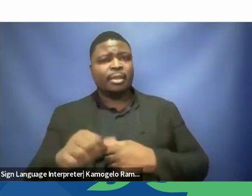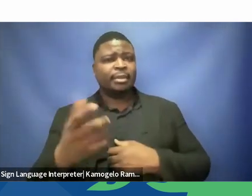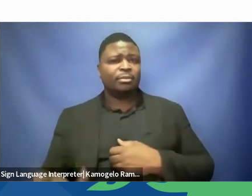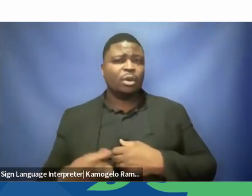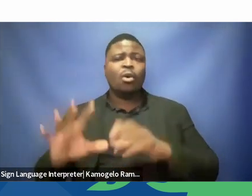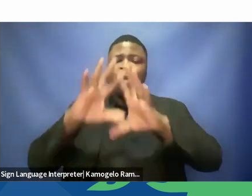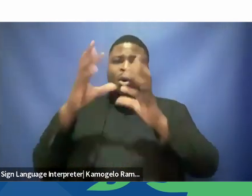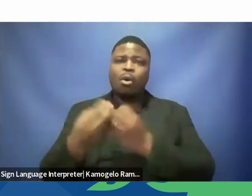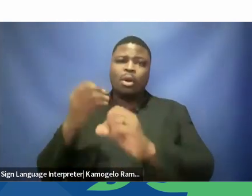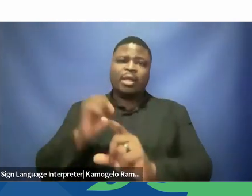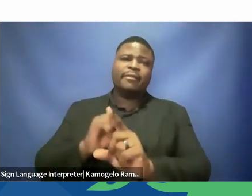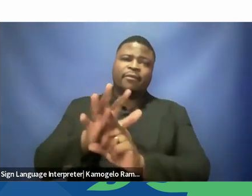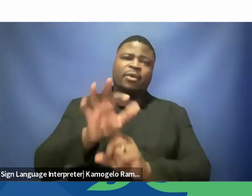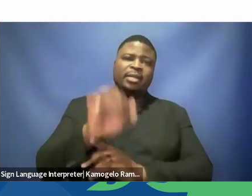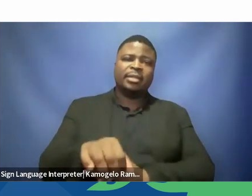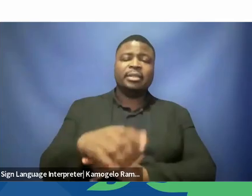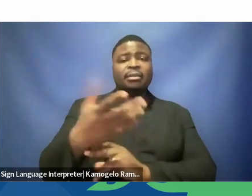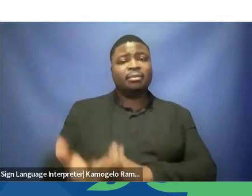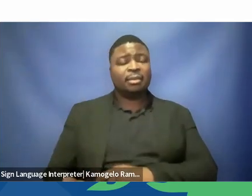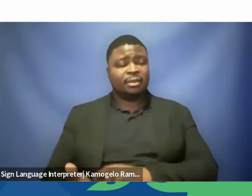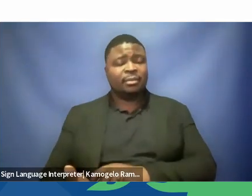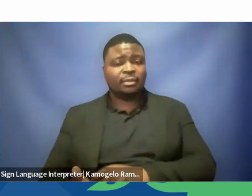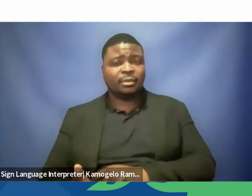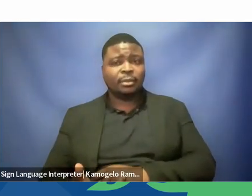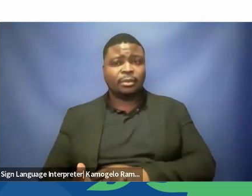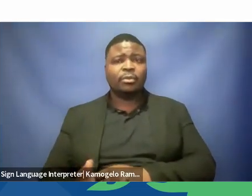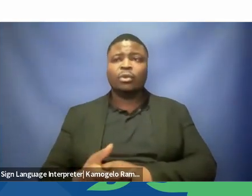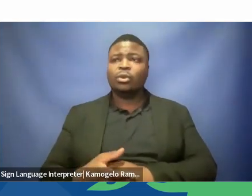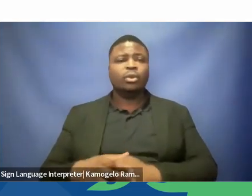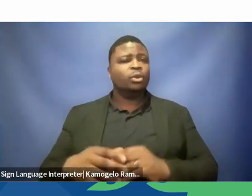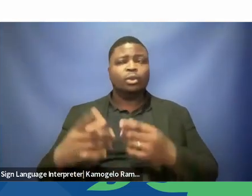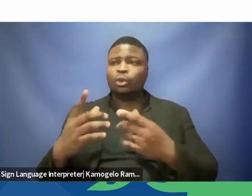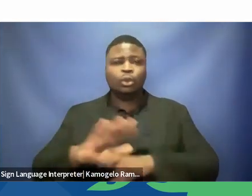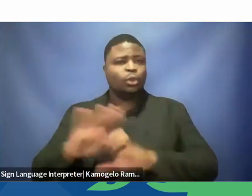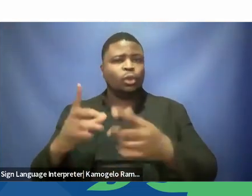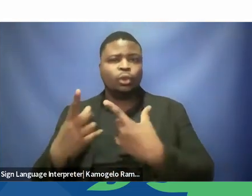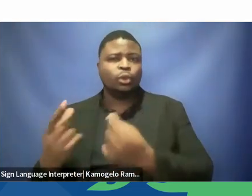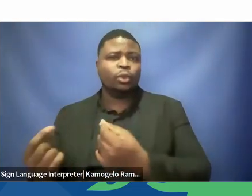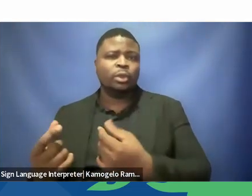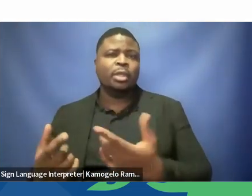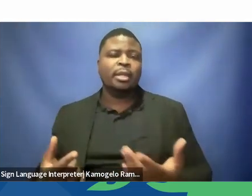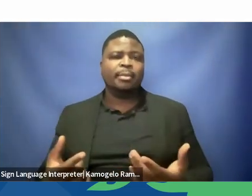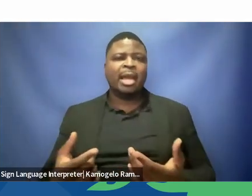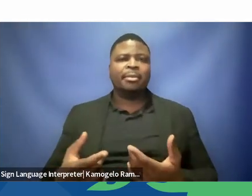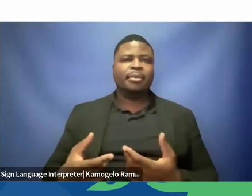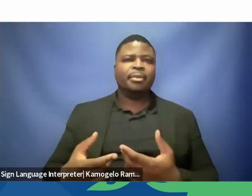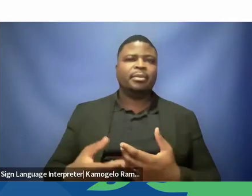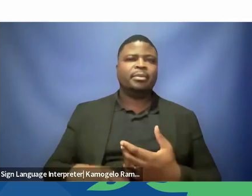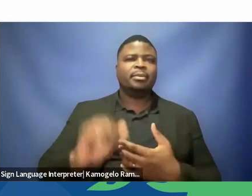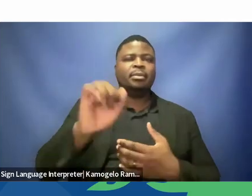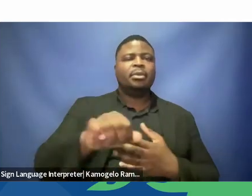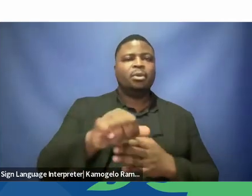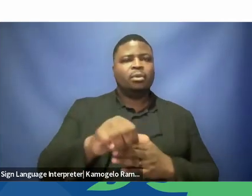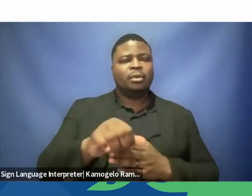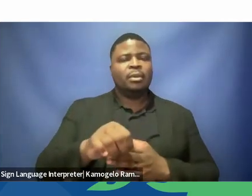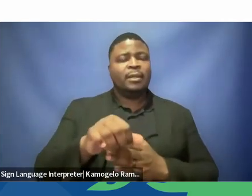influences. And avoid promoting abstinence. So the thing don't do, we should never say that. Instead, promote a utilitarian, pragmatic perspective that